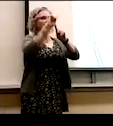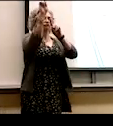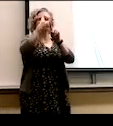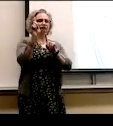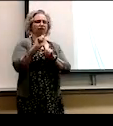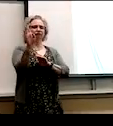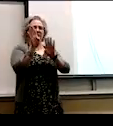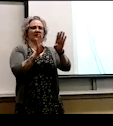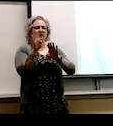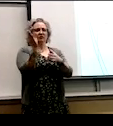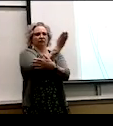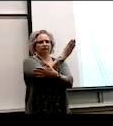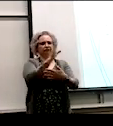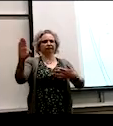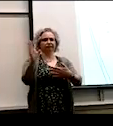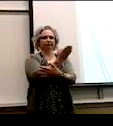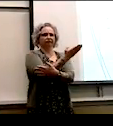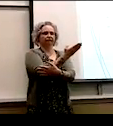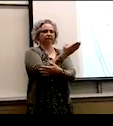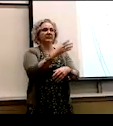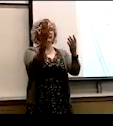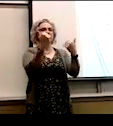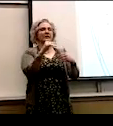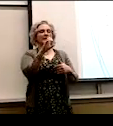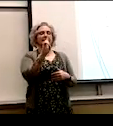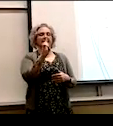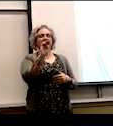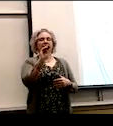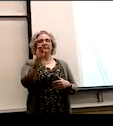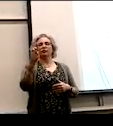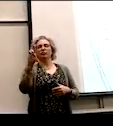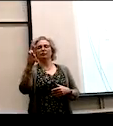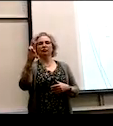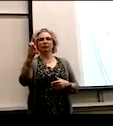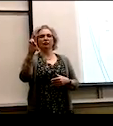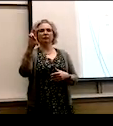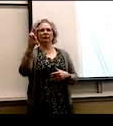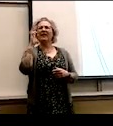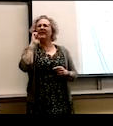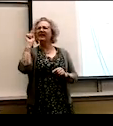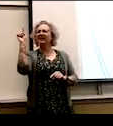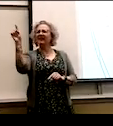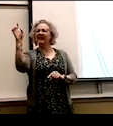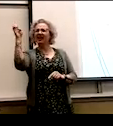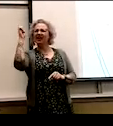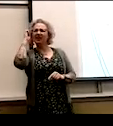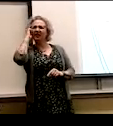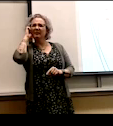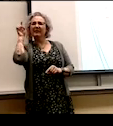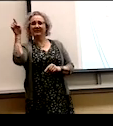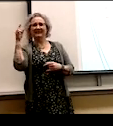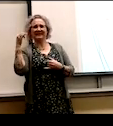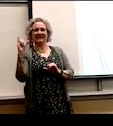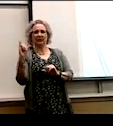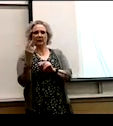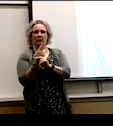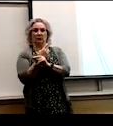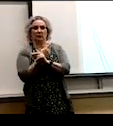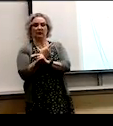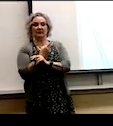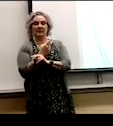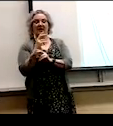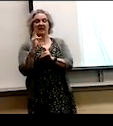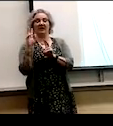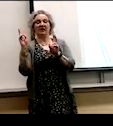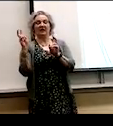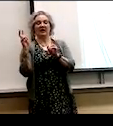The DMR, I think in Europe you can say the R word. I didn't